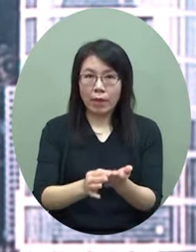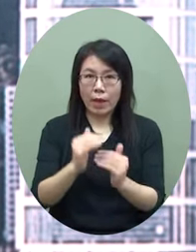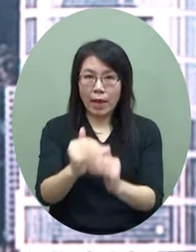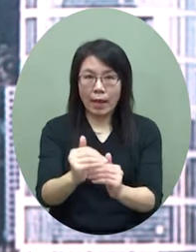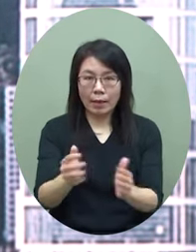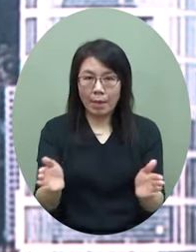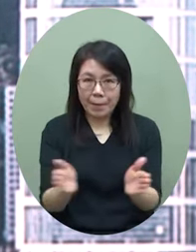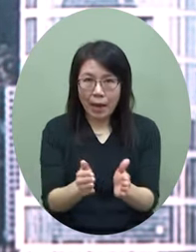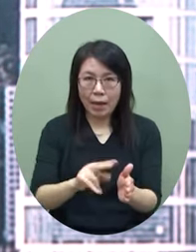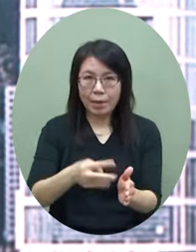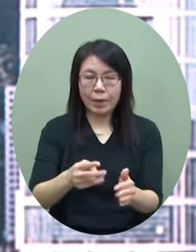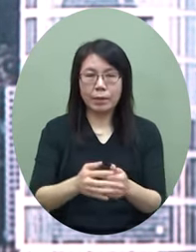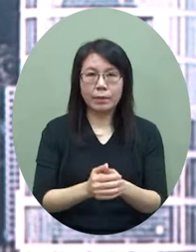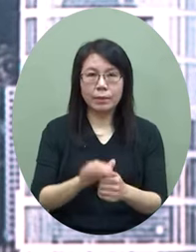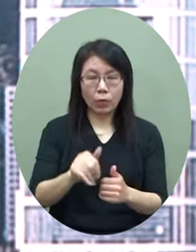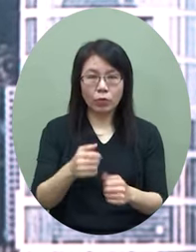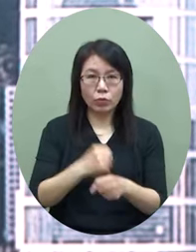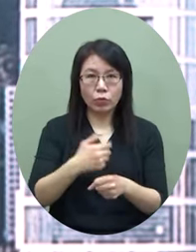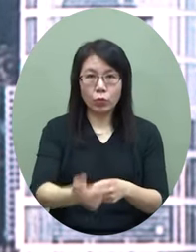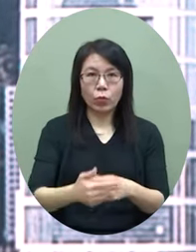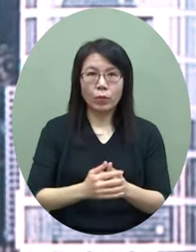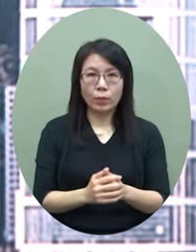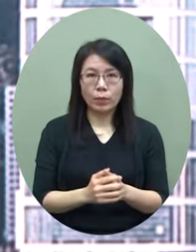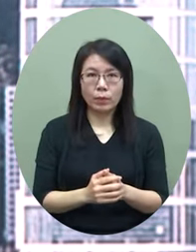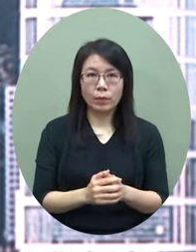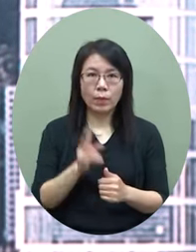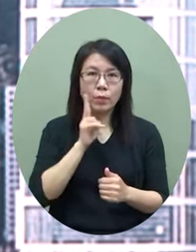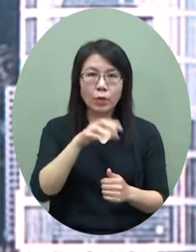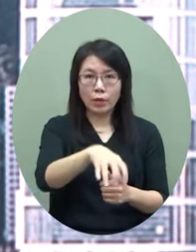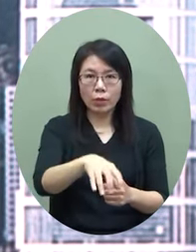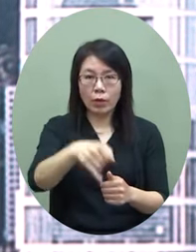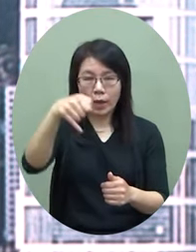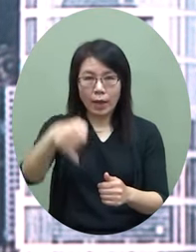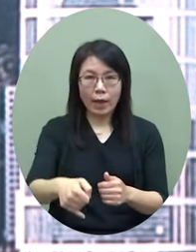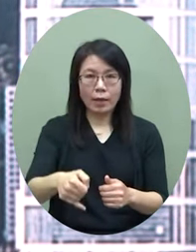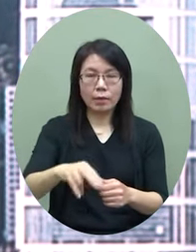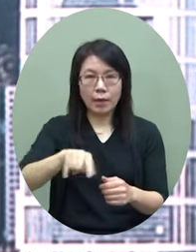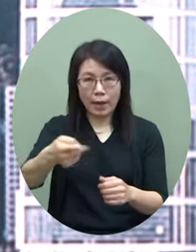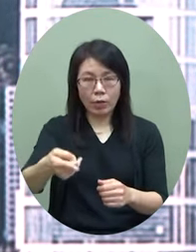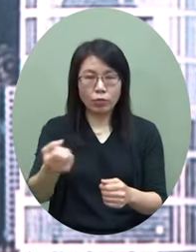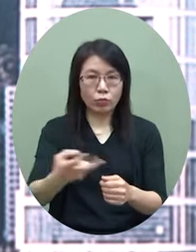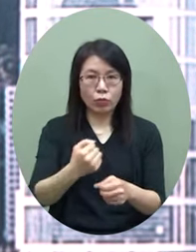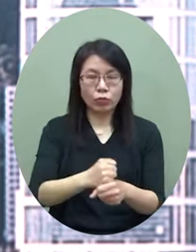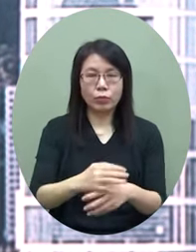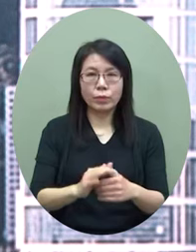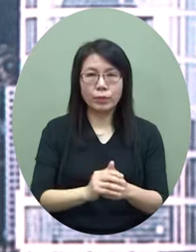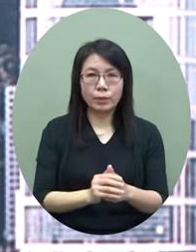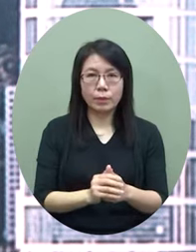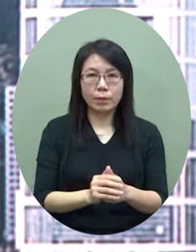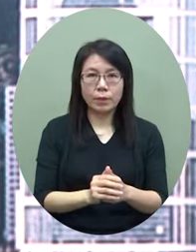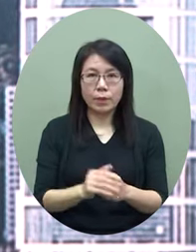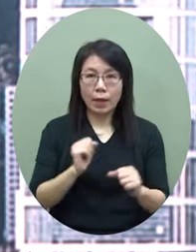more at the same timeit could be one in this districtanother one in another districtbut the scale of each operation could be smaller